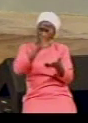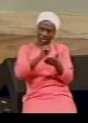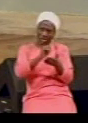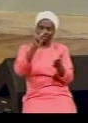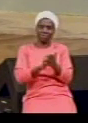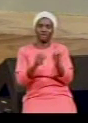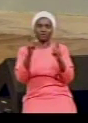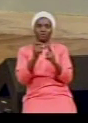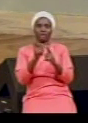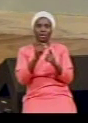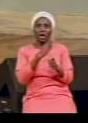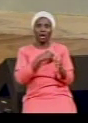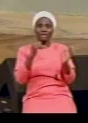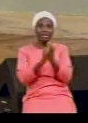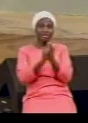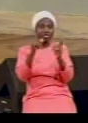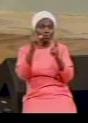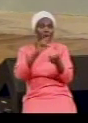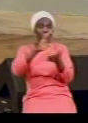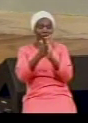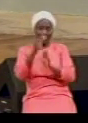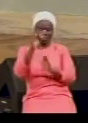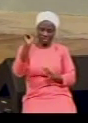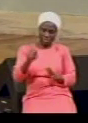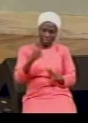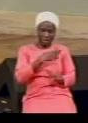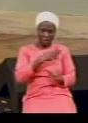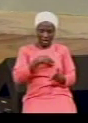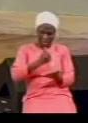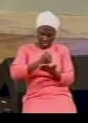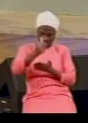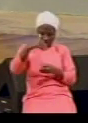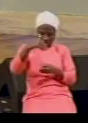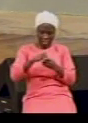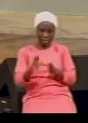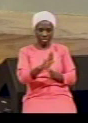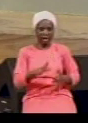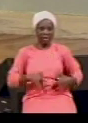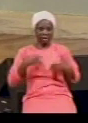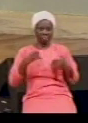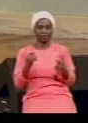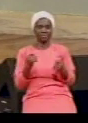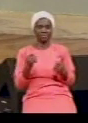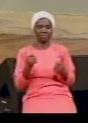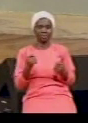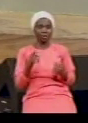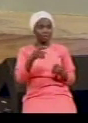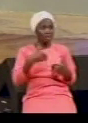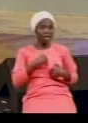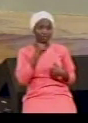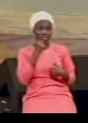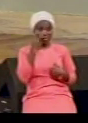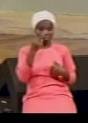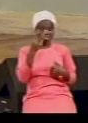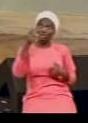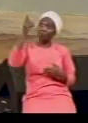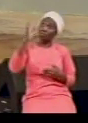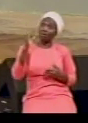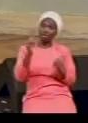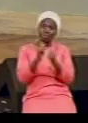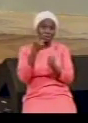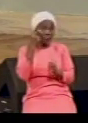word, and that word became yes and amen in their lives. You have not seen God in the